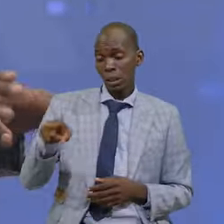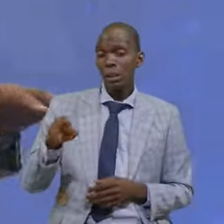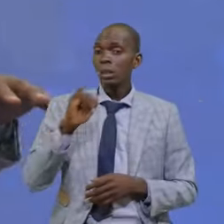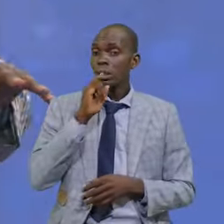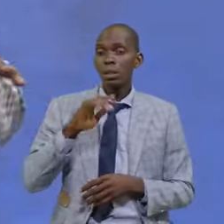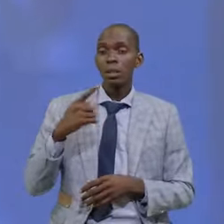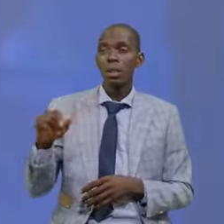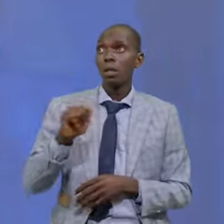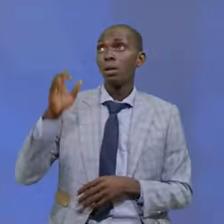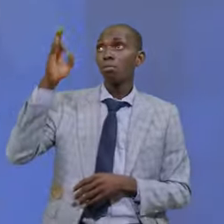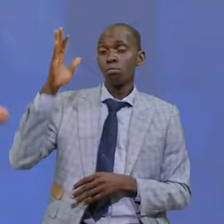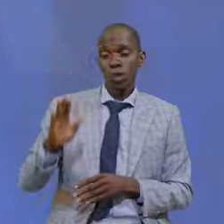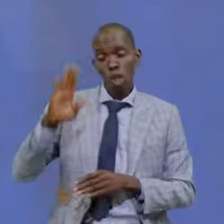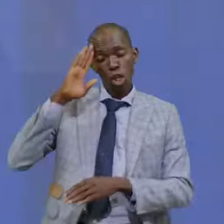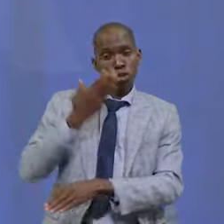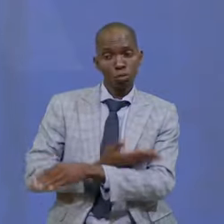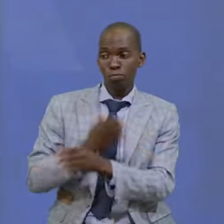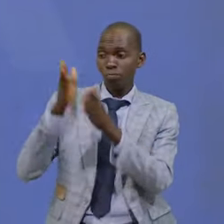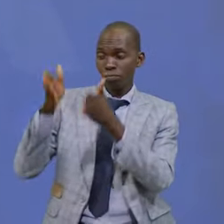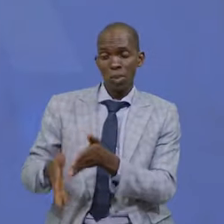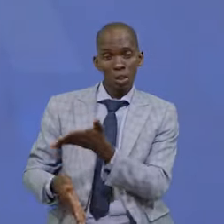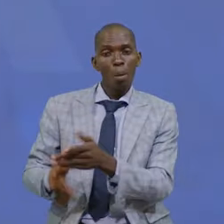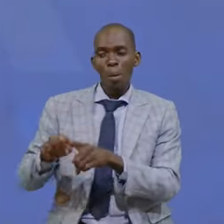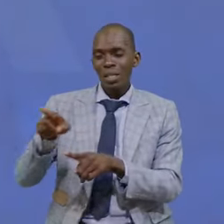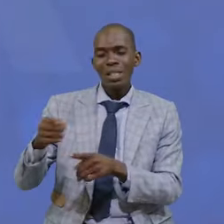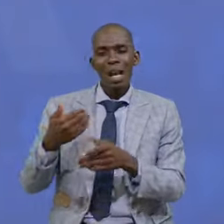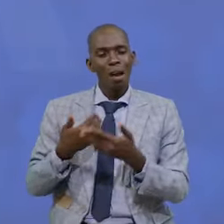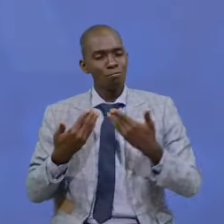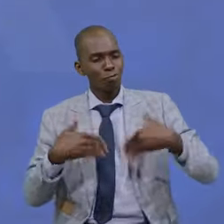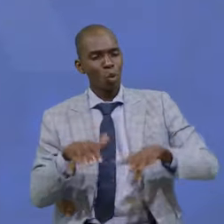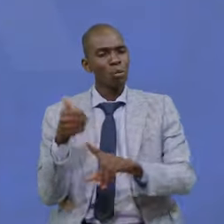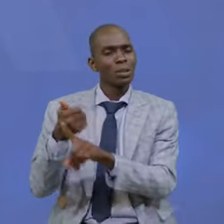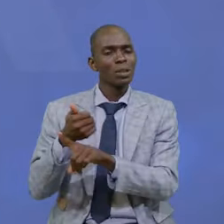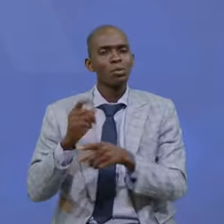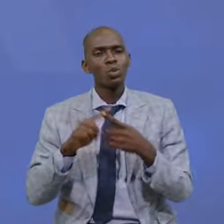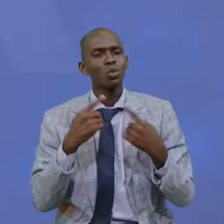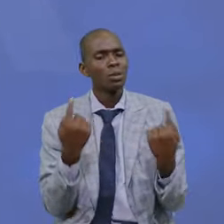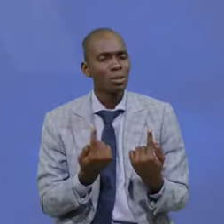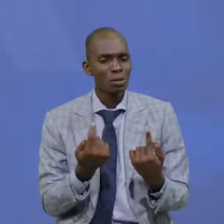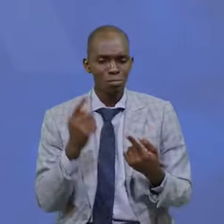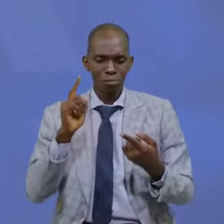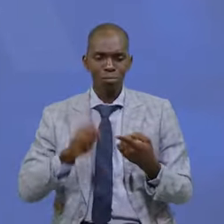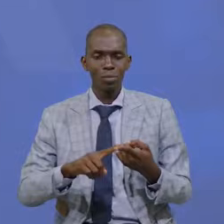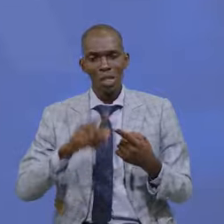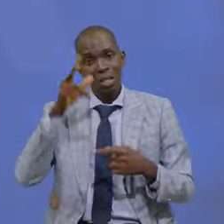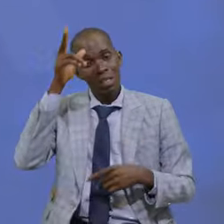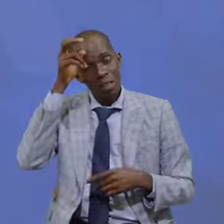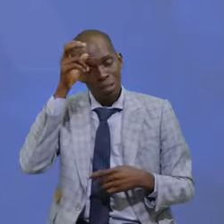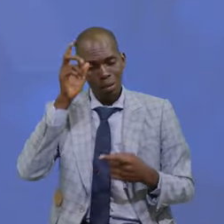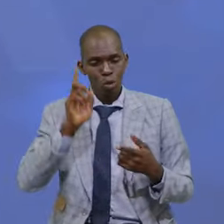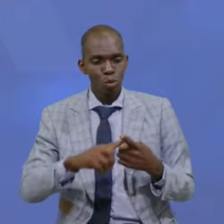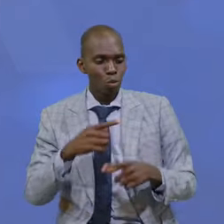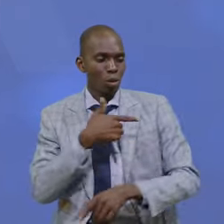has sold himself to sin, to Satan, to